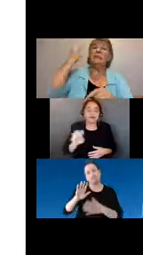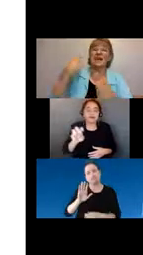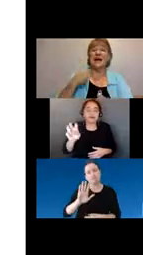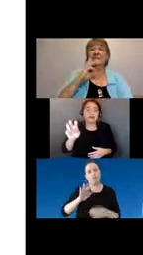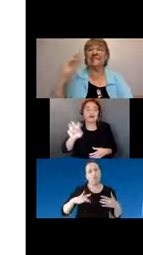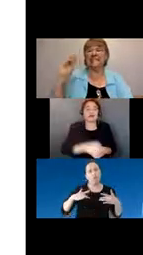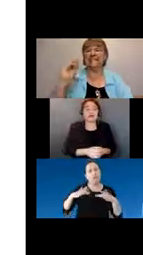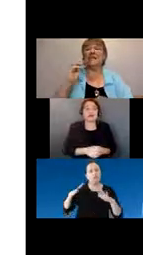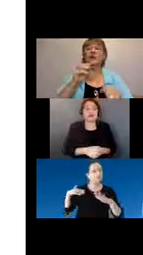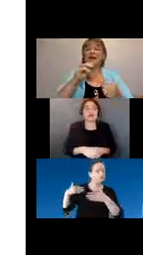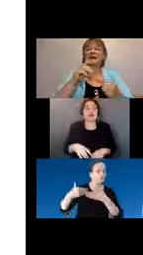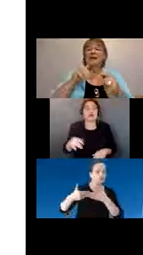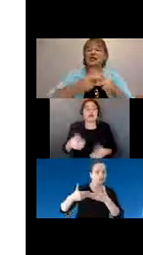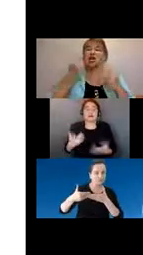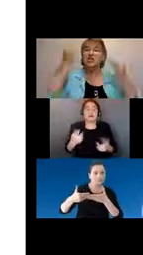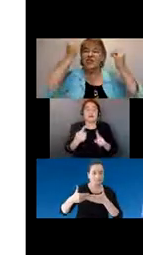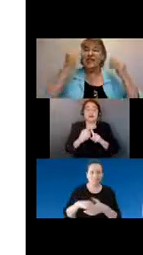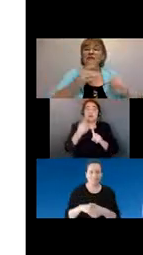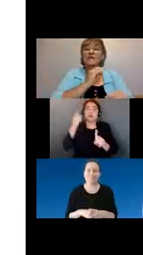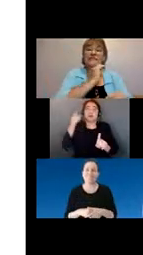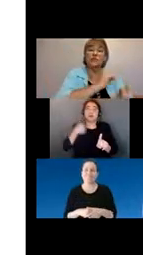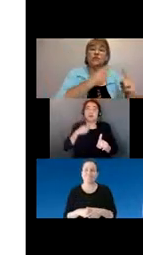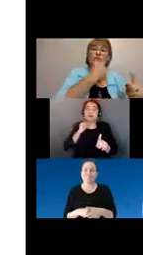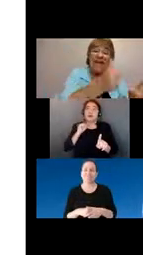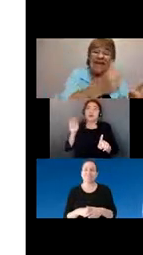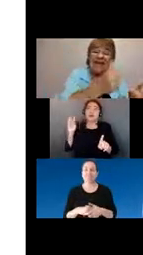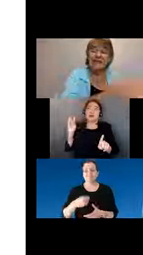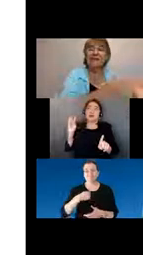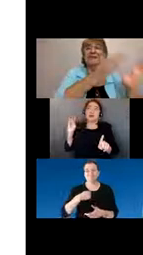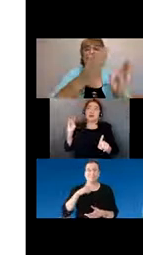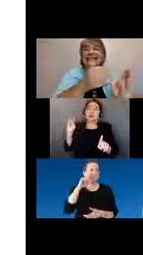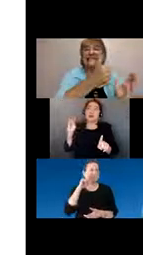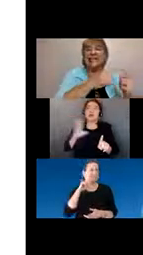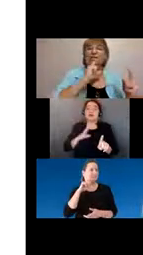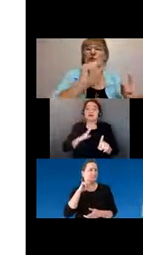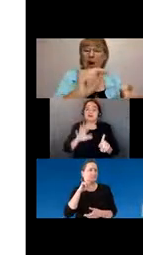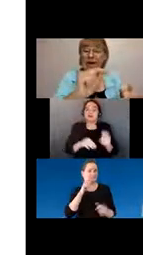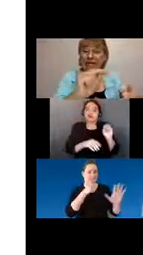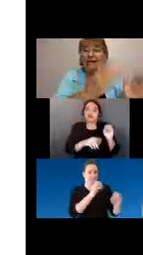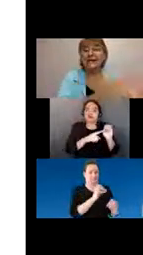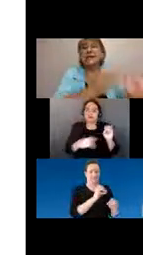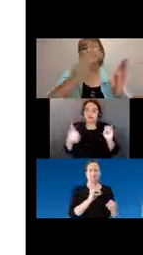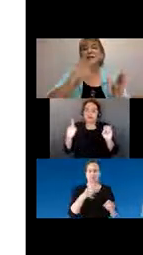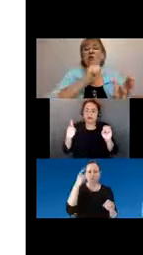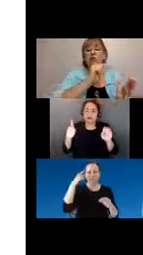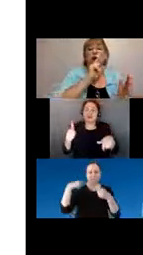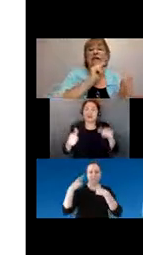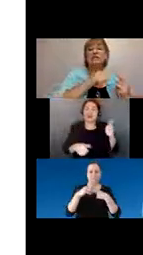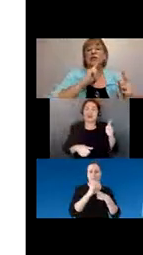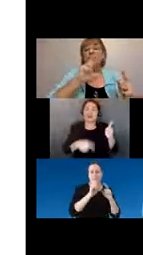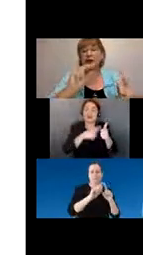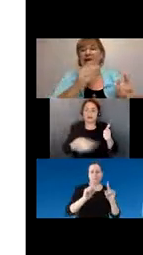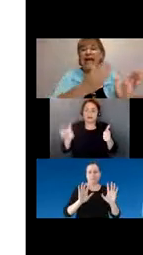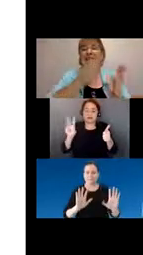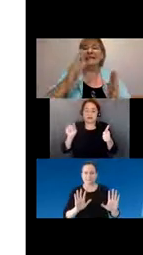you look back, if I'm 60, you can start to think of 0 to 10, 10 to 20, 20